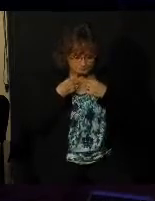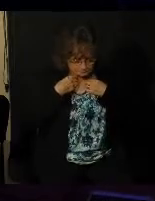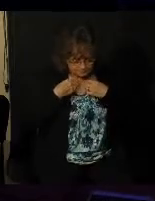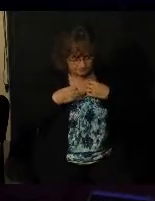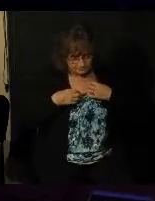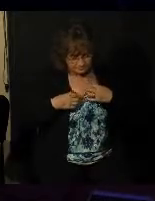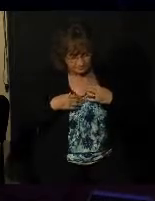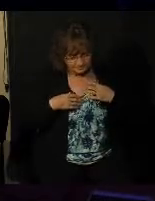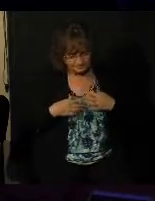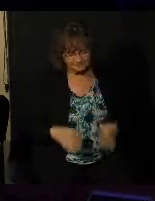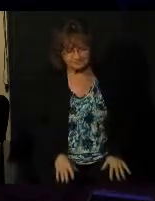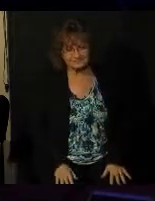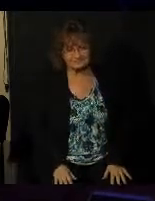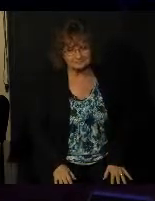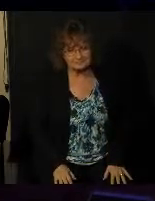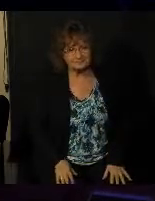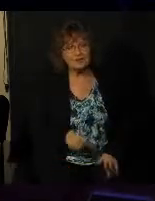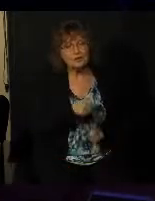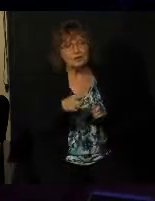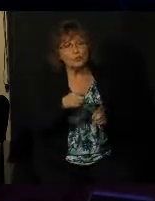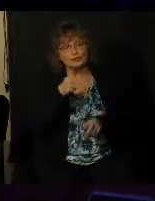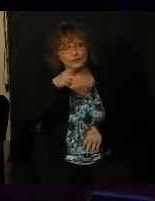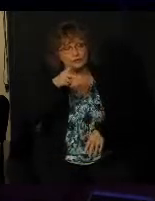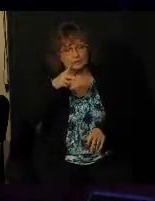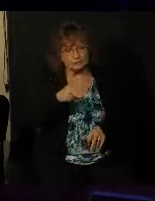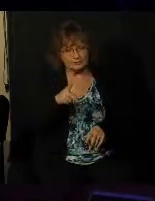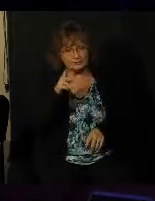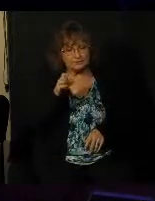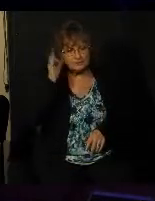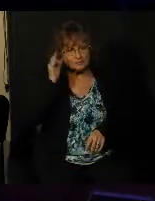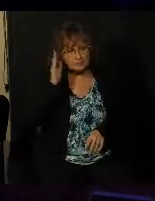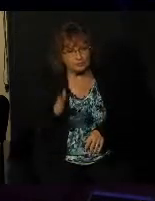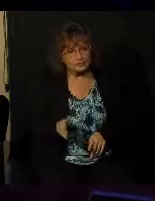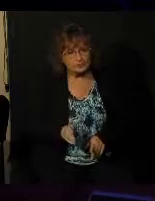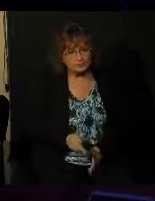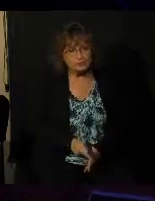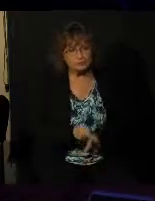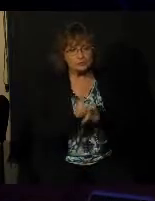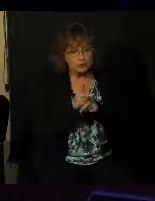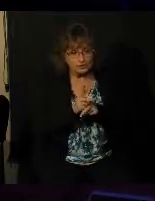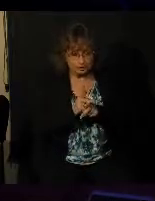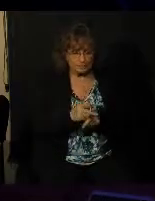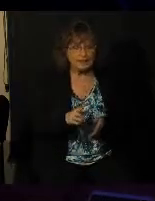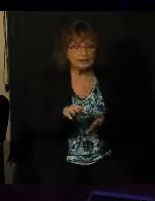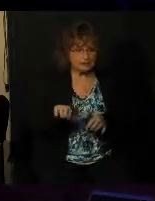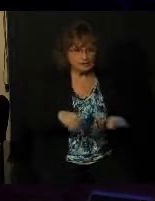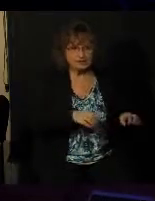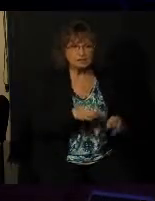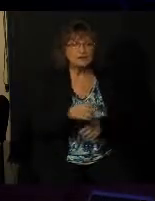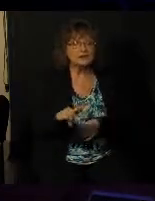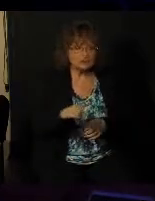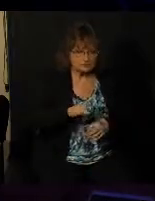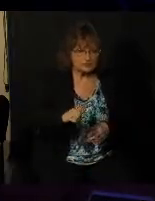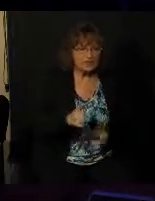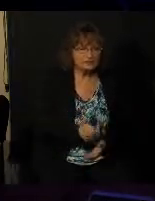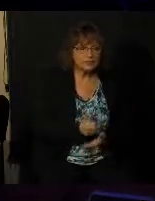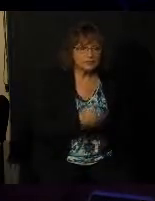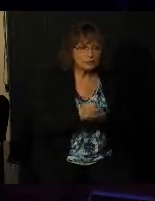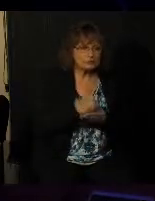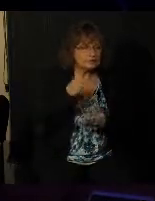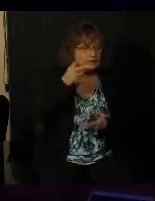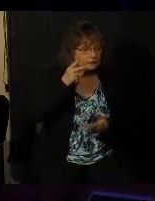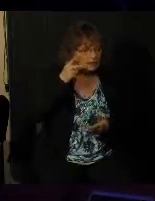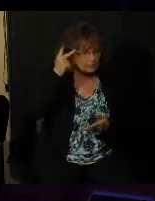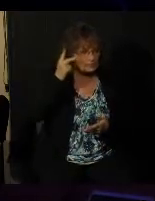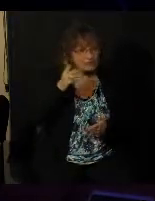told my grandparents and my dad that is punishment. That was not punishment. And so this past week, I was telling Josh